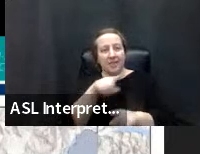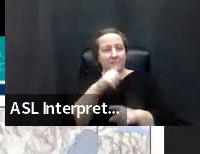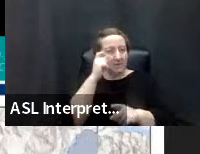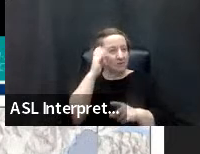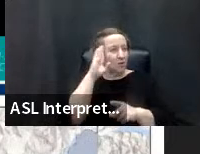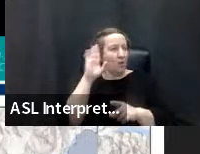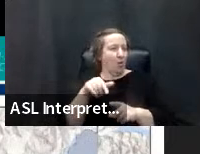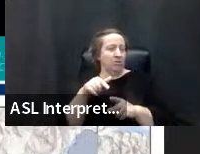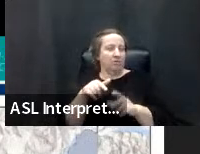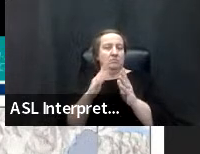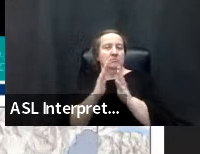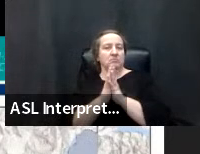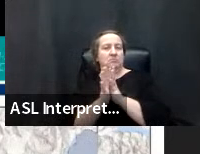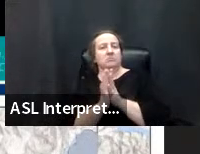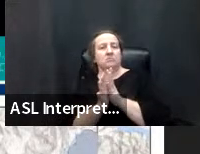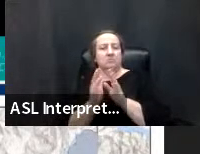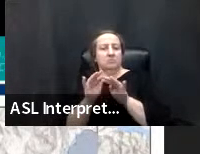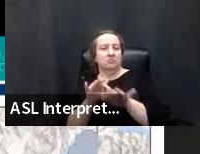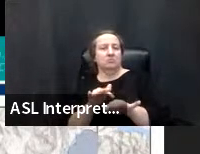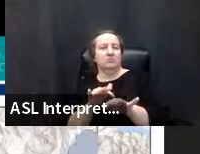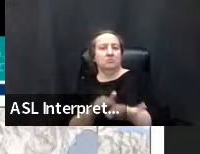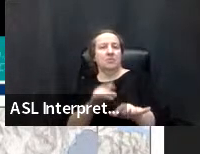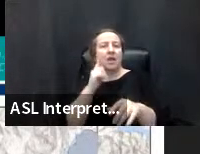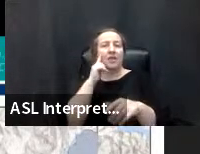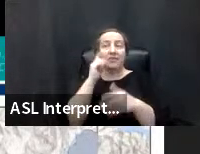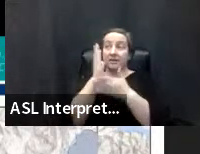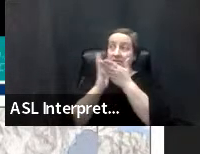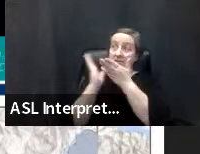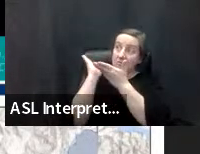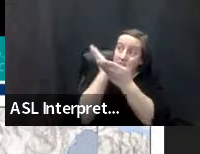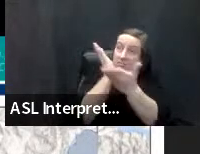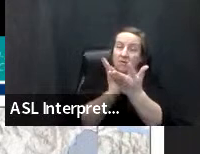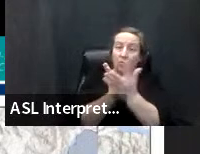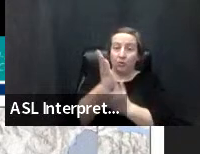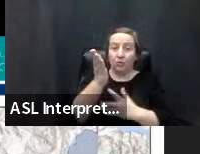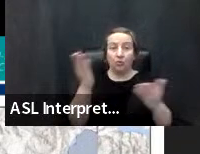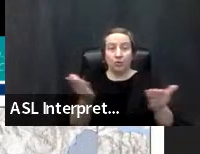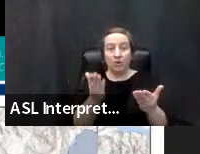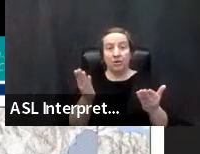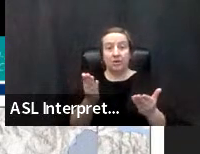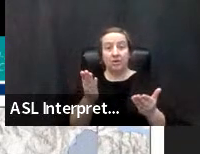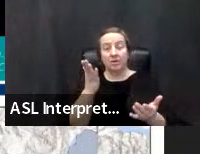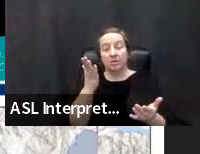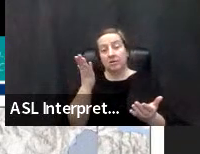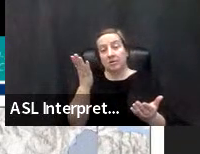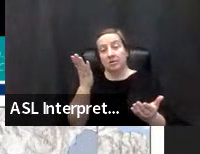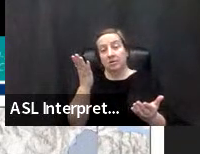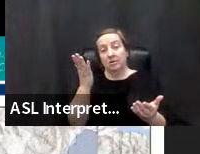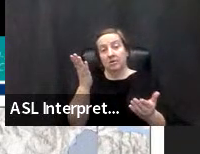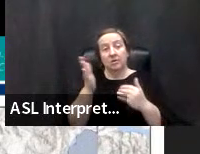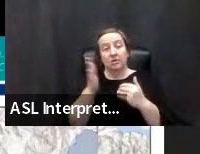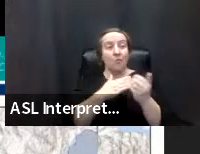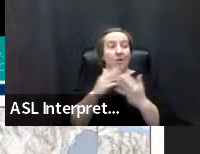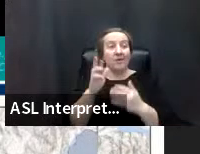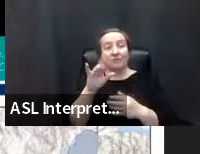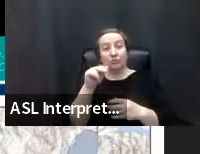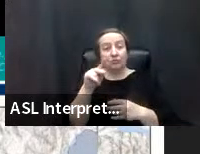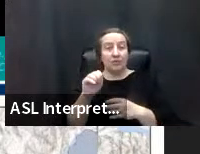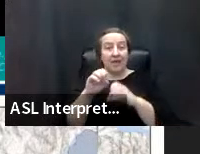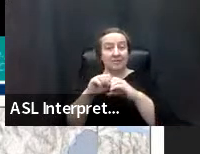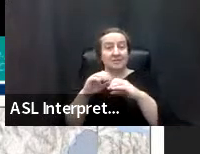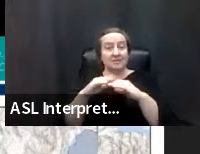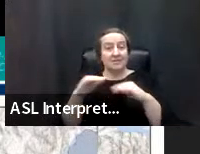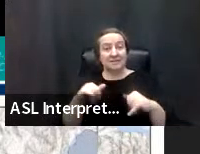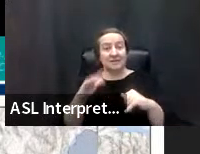bridge area is. And I think there are carriers who come through here and probably whatever routing system they have would put